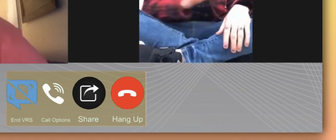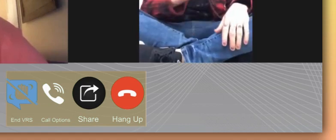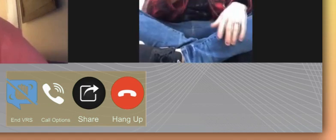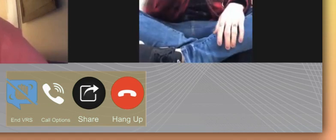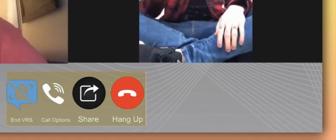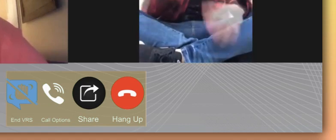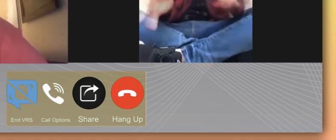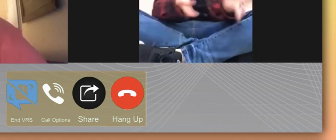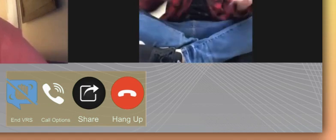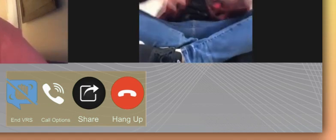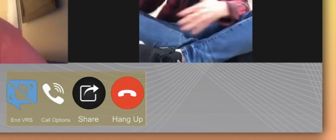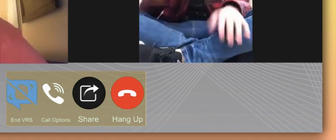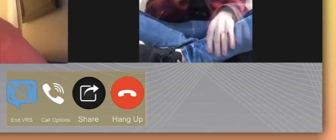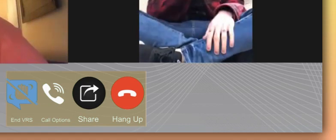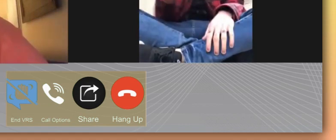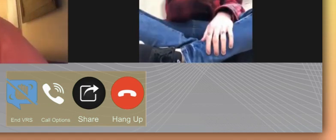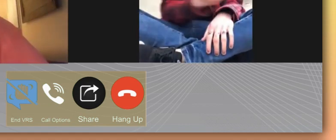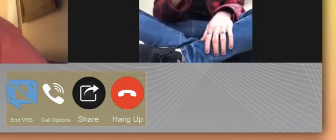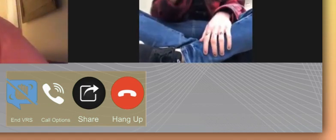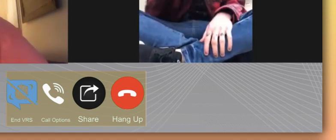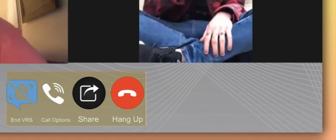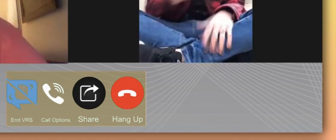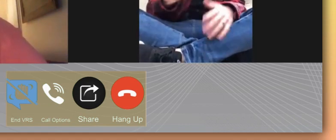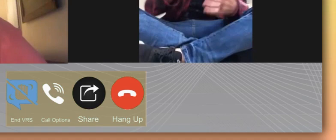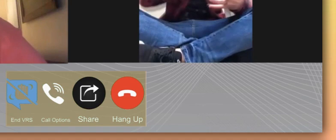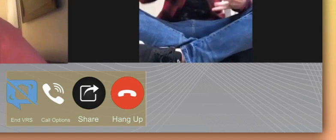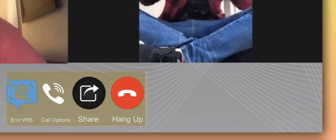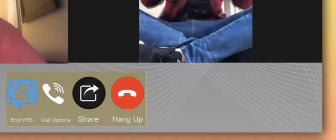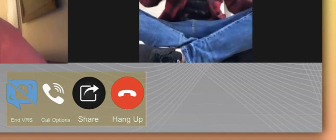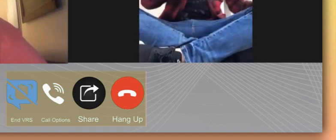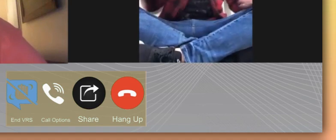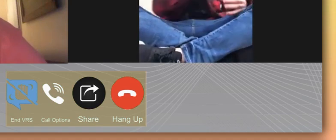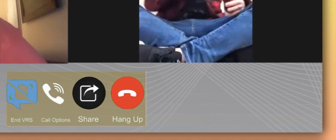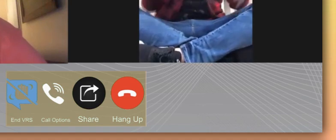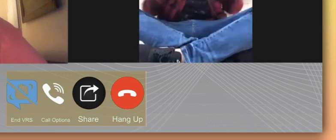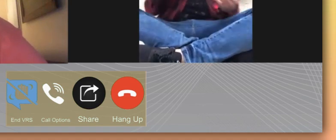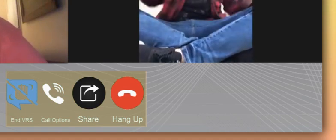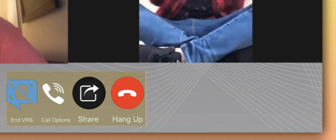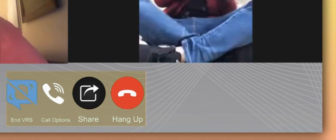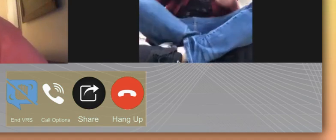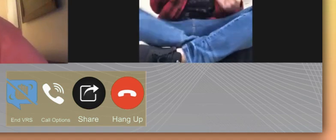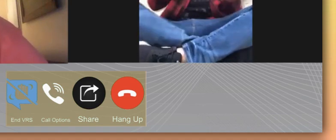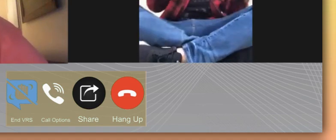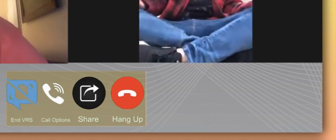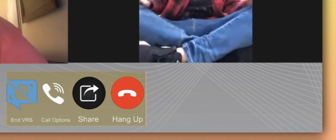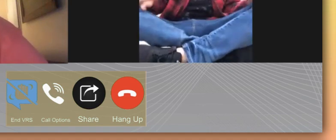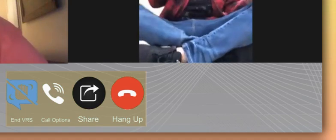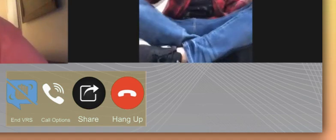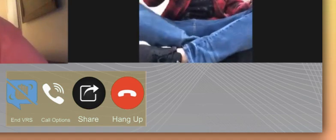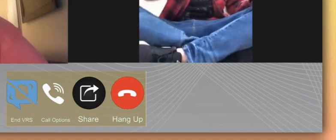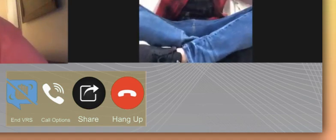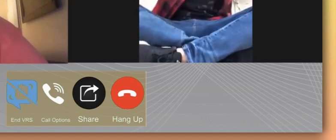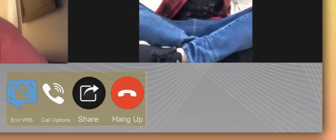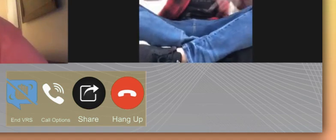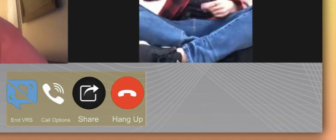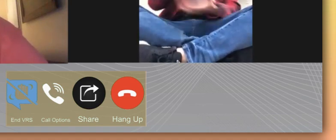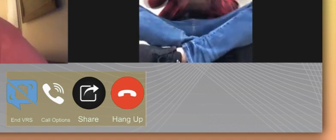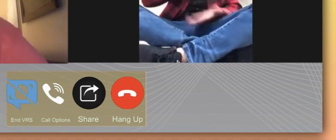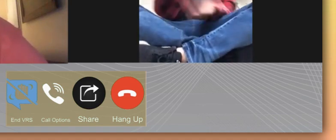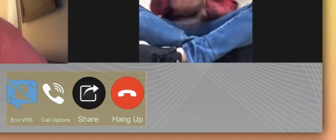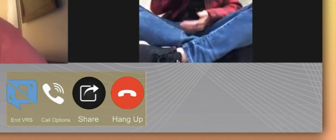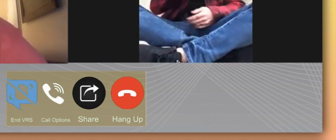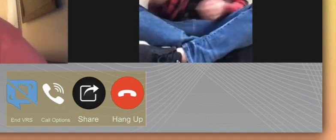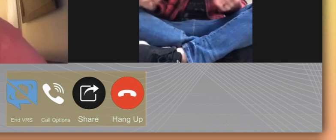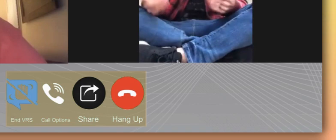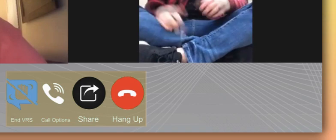uncomfortable. I just end up sitting alone in my room the whole time while everyone else is playing games in the library or